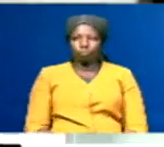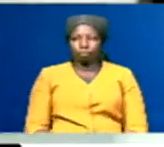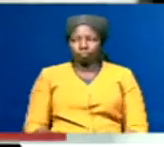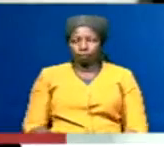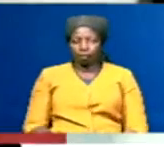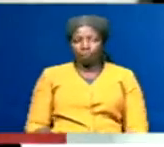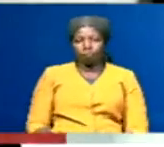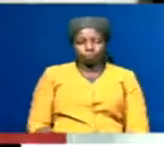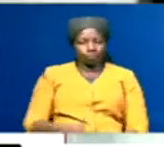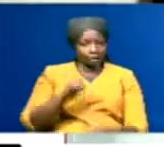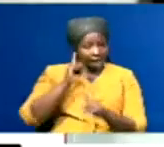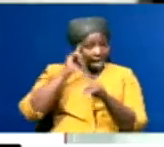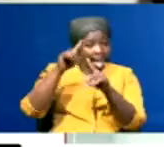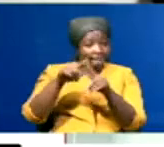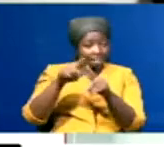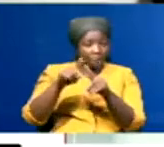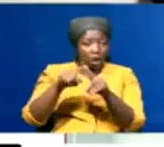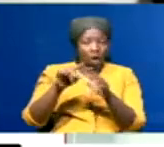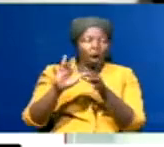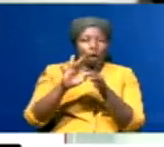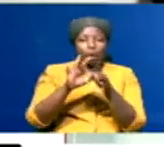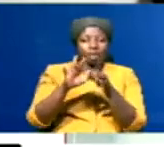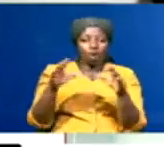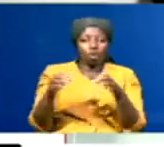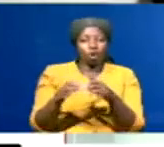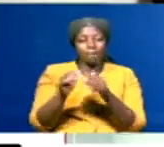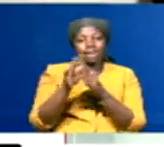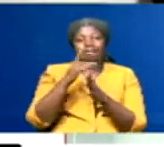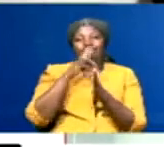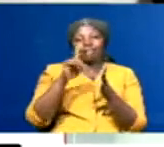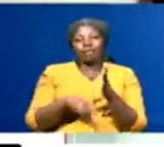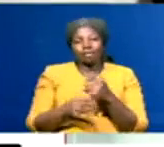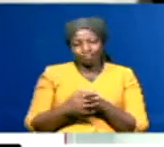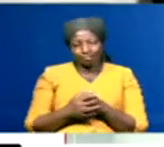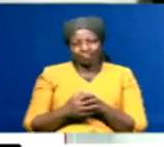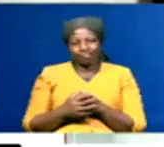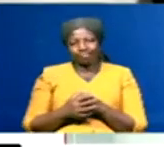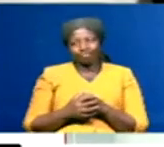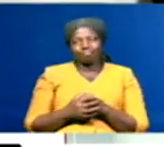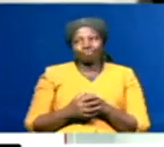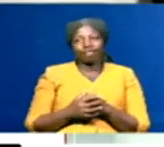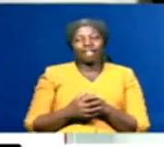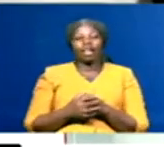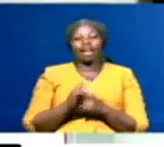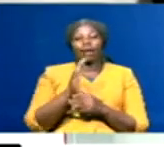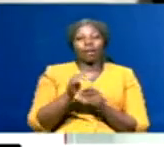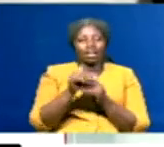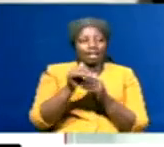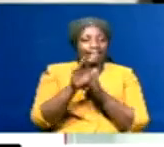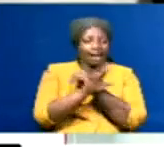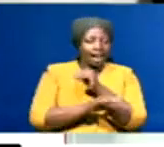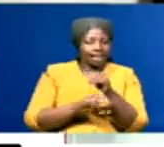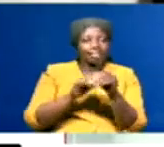Azimio la Umoja Coalition leaders say an insurance company in the country is part of the many products and services they will be asking